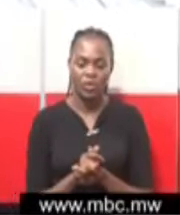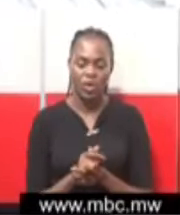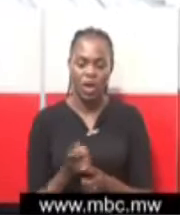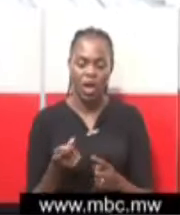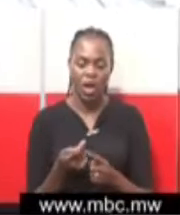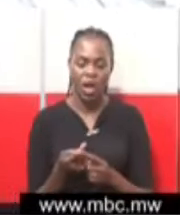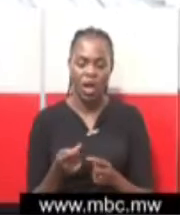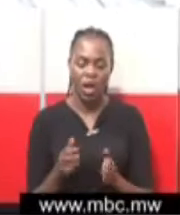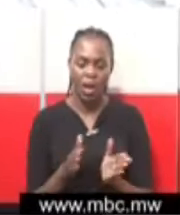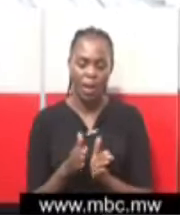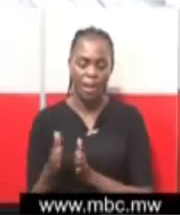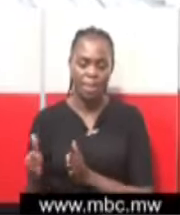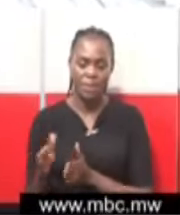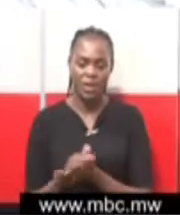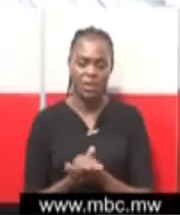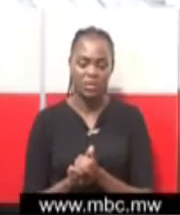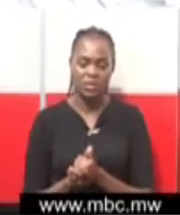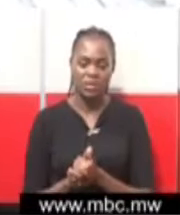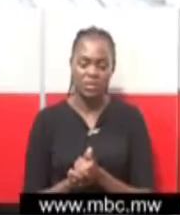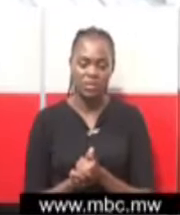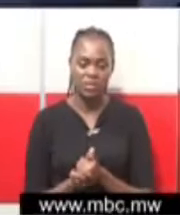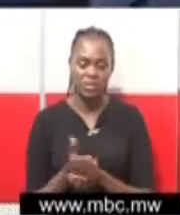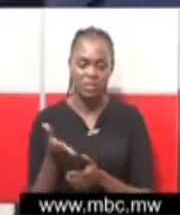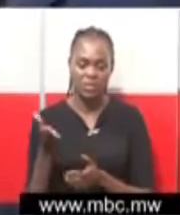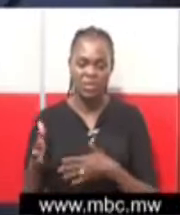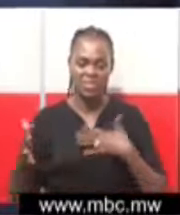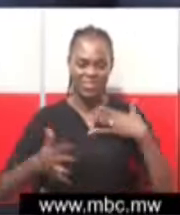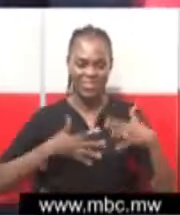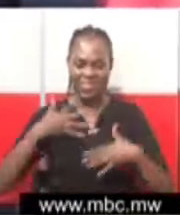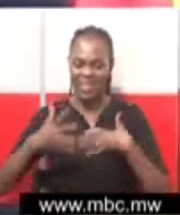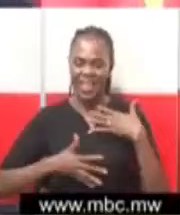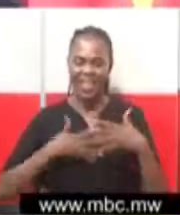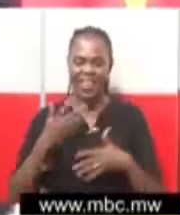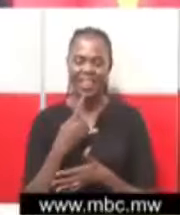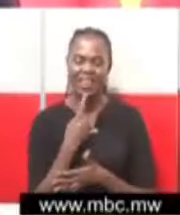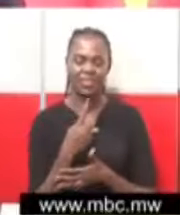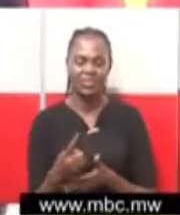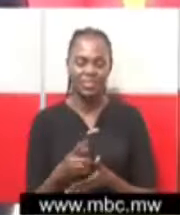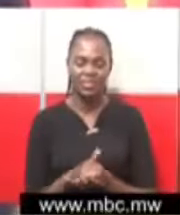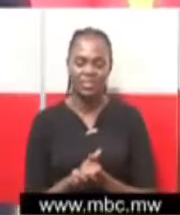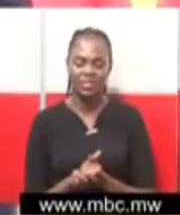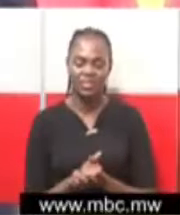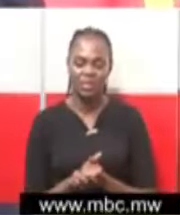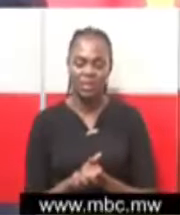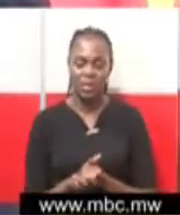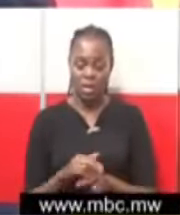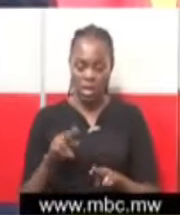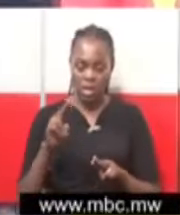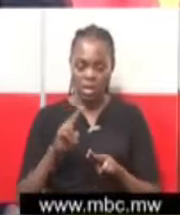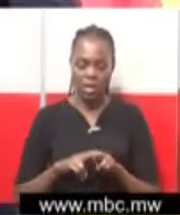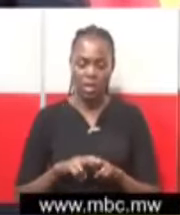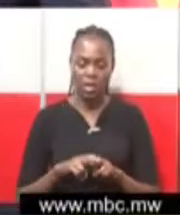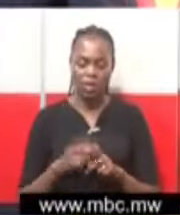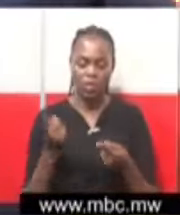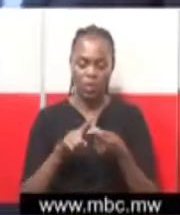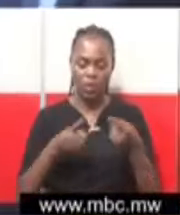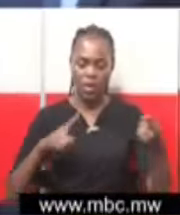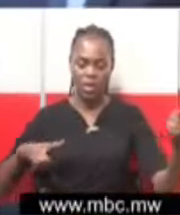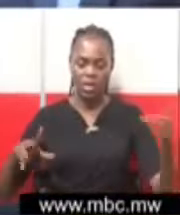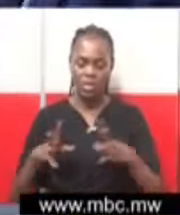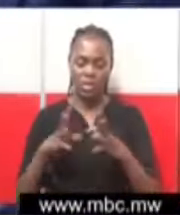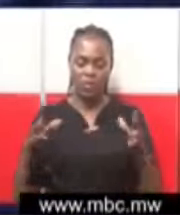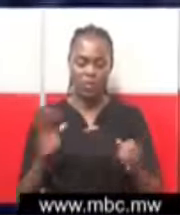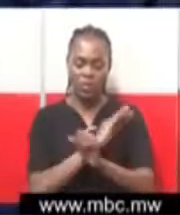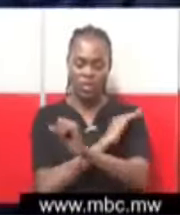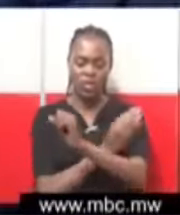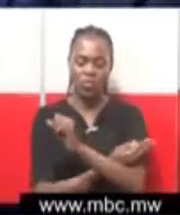region. And I'm happy that we will enhance our electricity supply